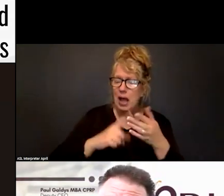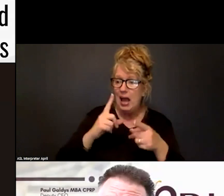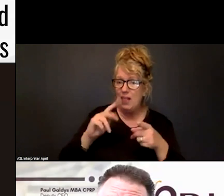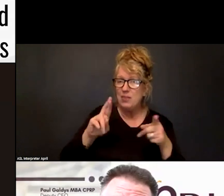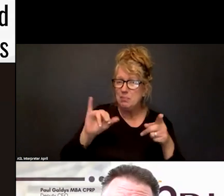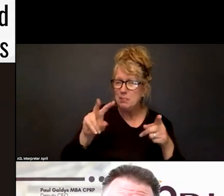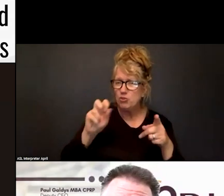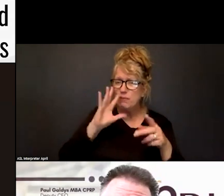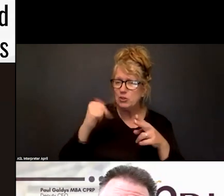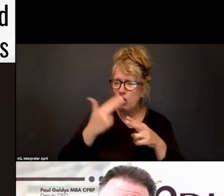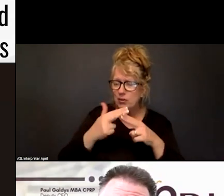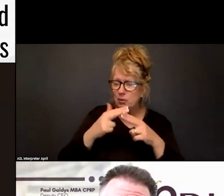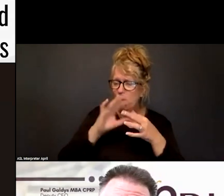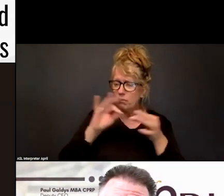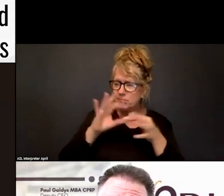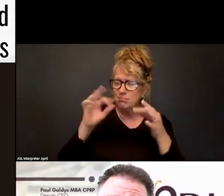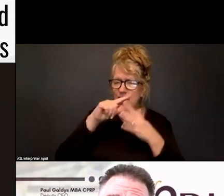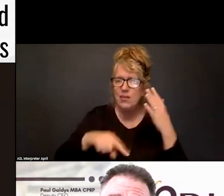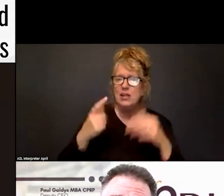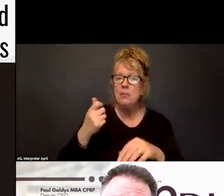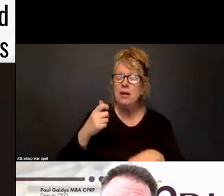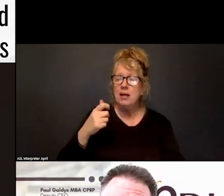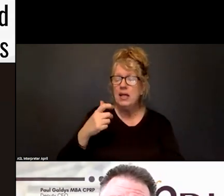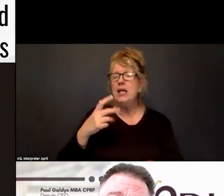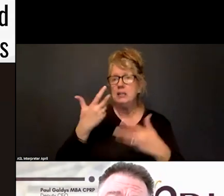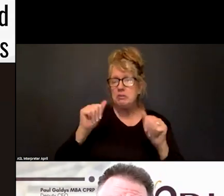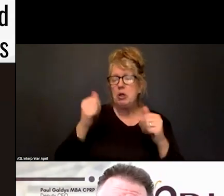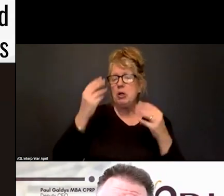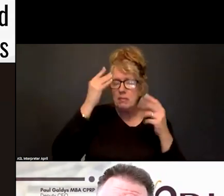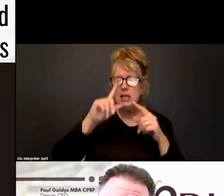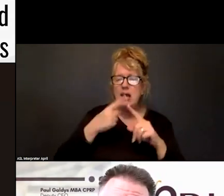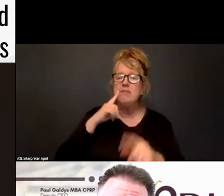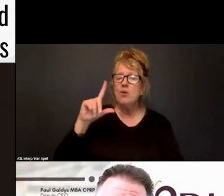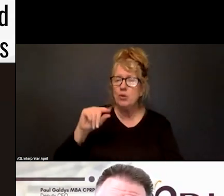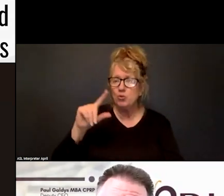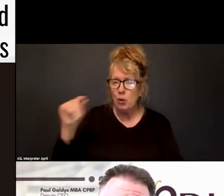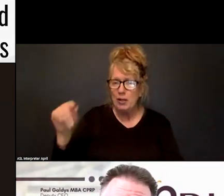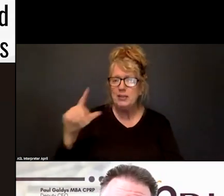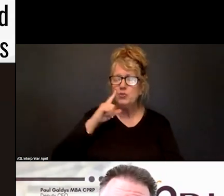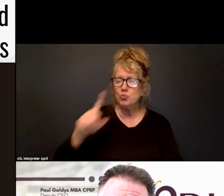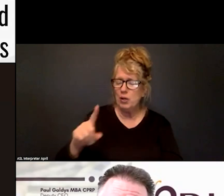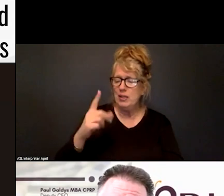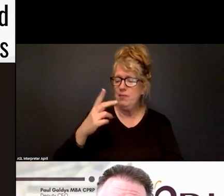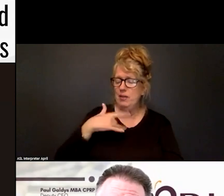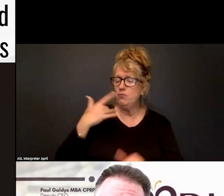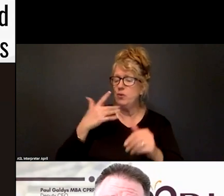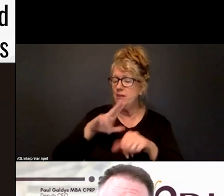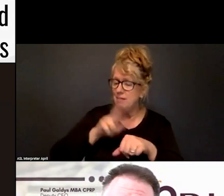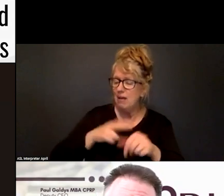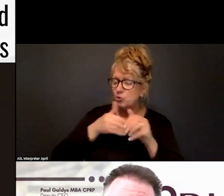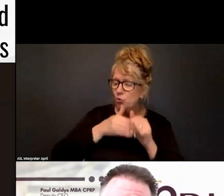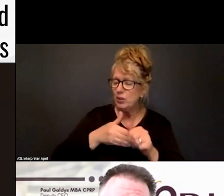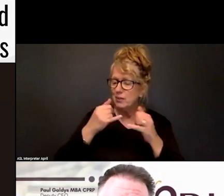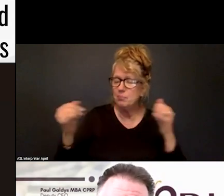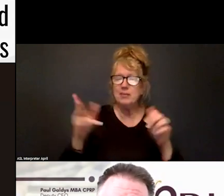talked about this a little bit. And he started reflecting on the 2020 iteration of the SAMHSA National Guidelines. The